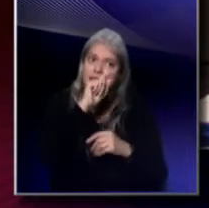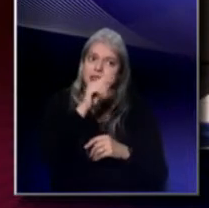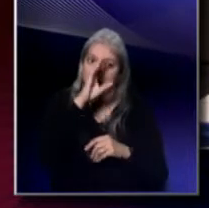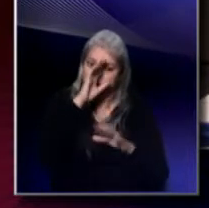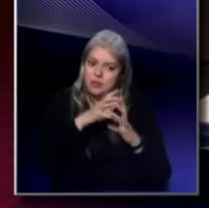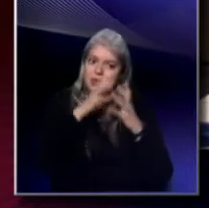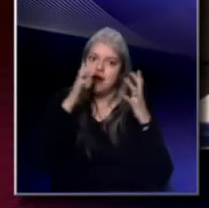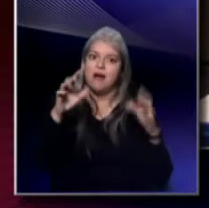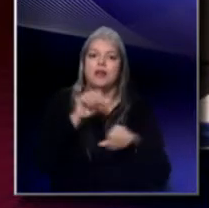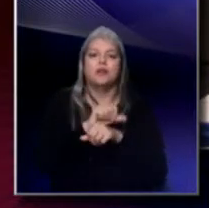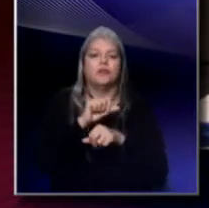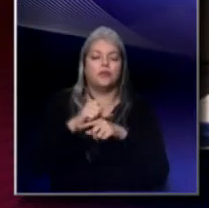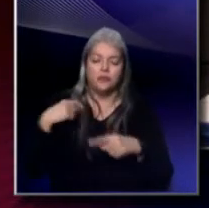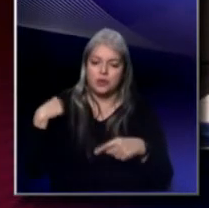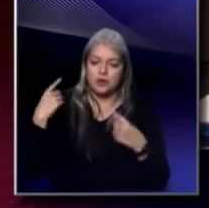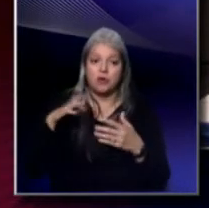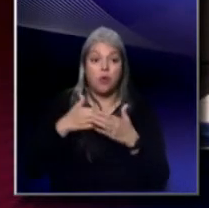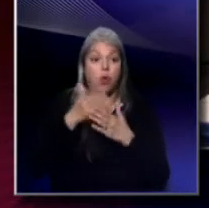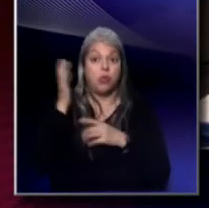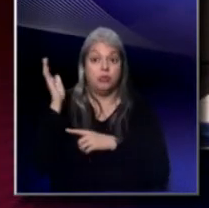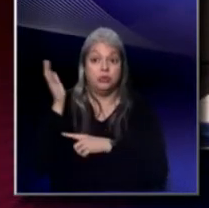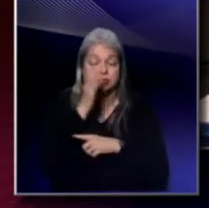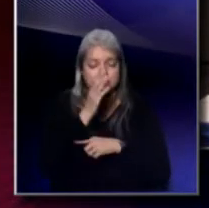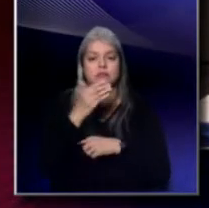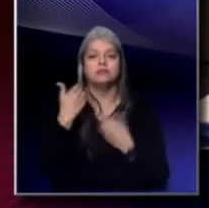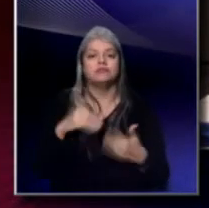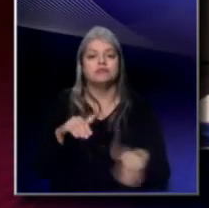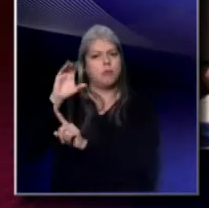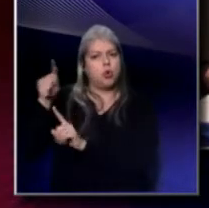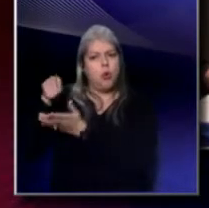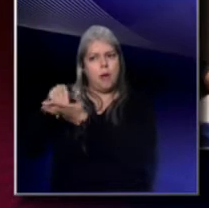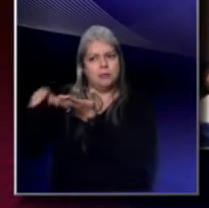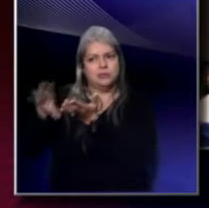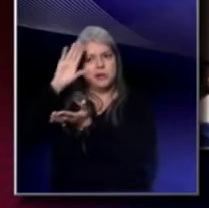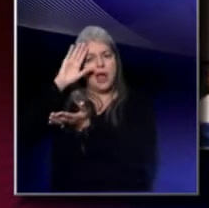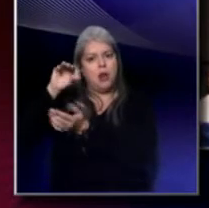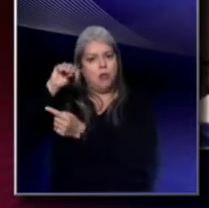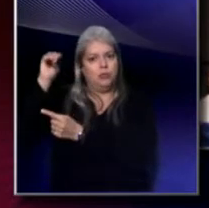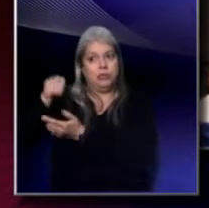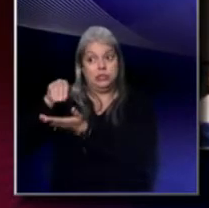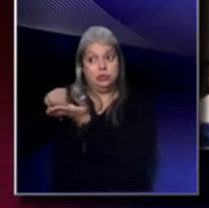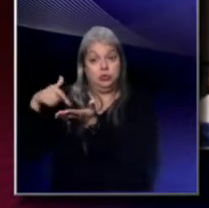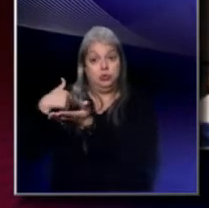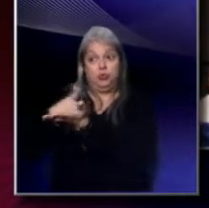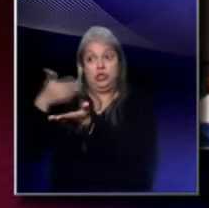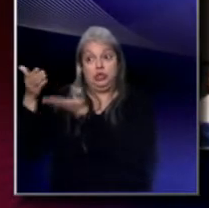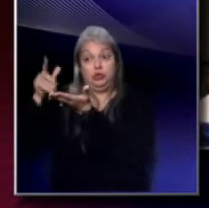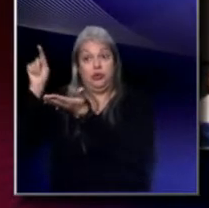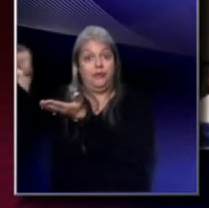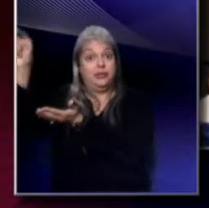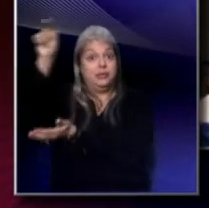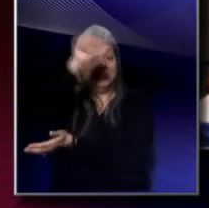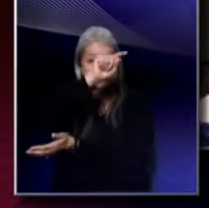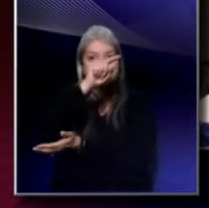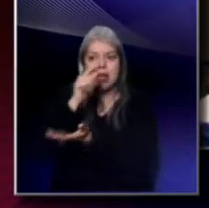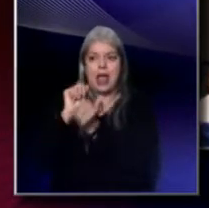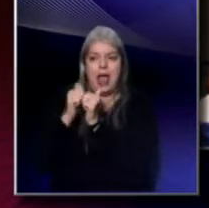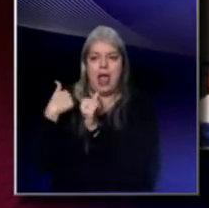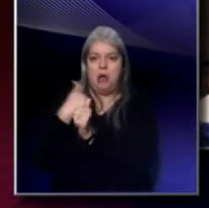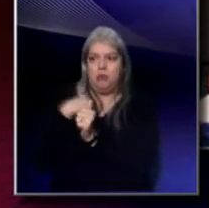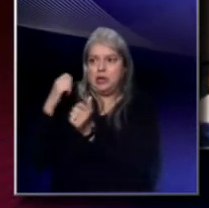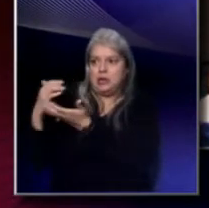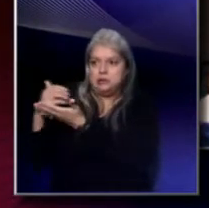and all of the presentations really show how far the agency is. Percentage of students we're servicing out in the co-op, what are we going to be able